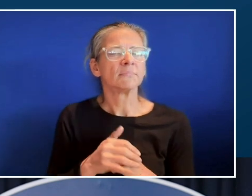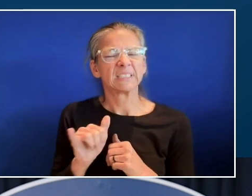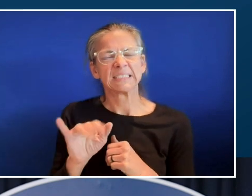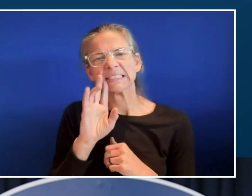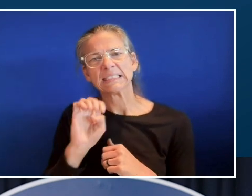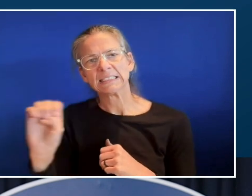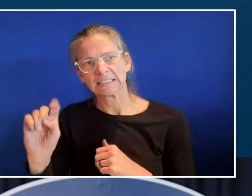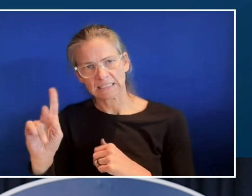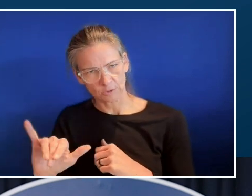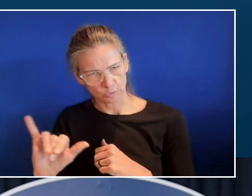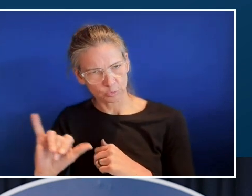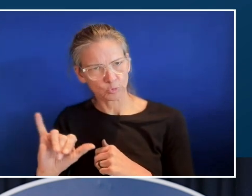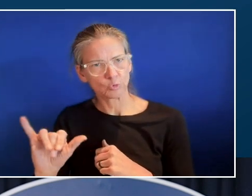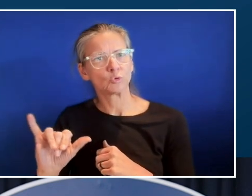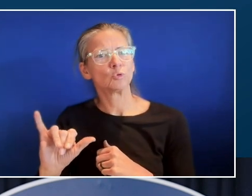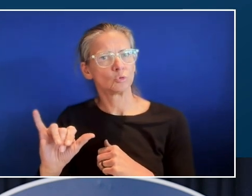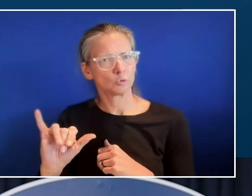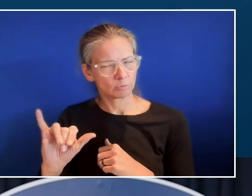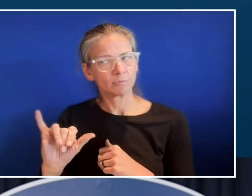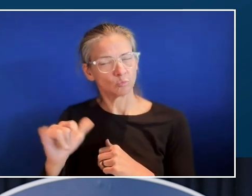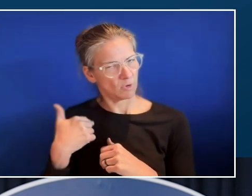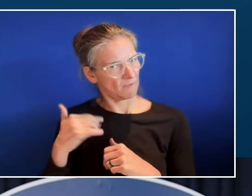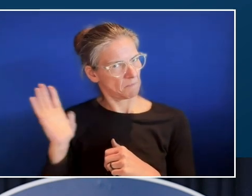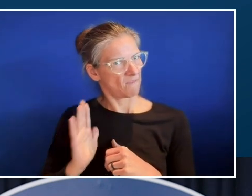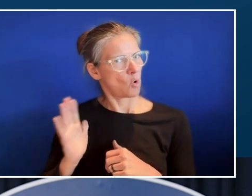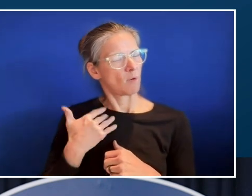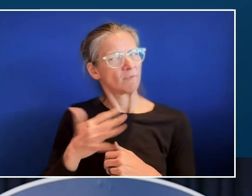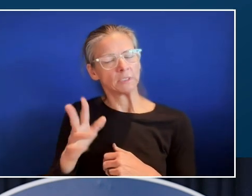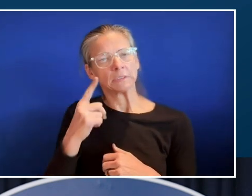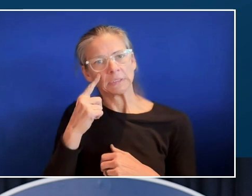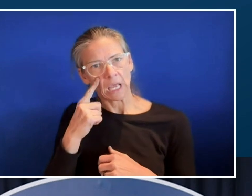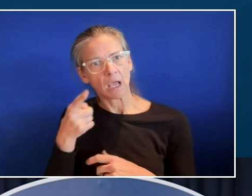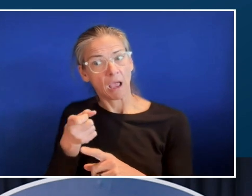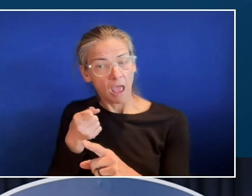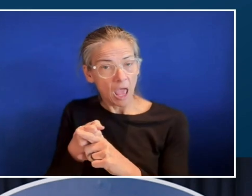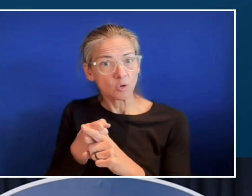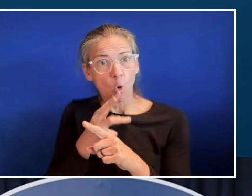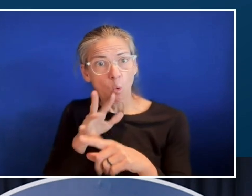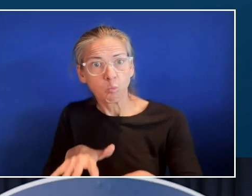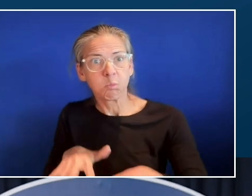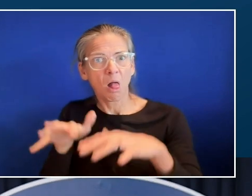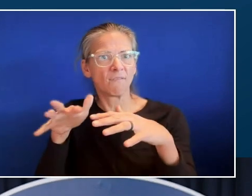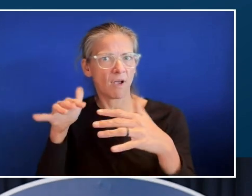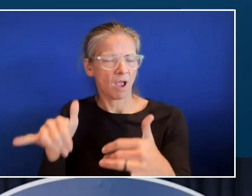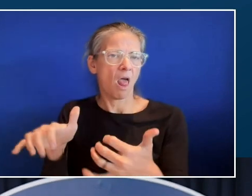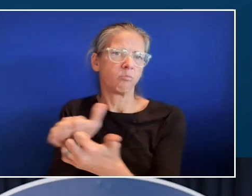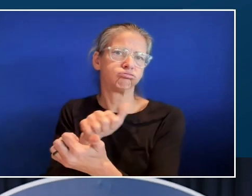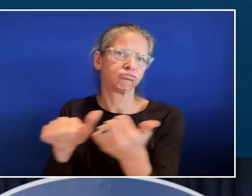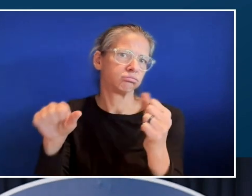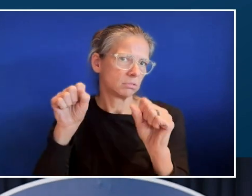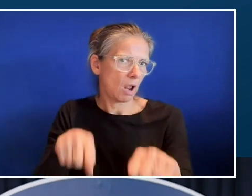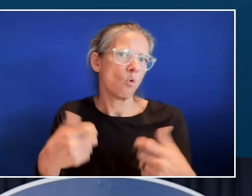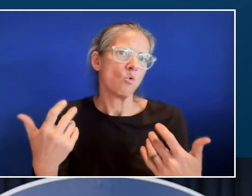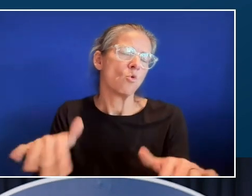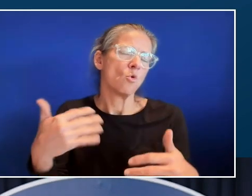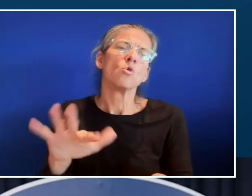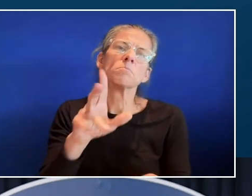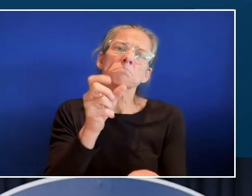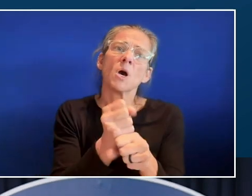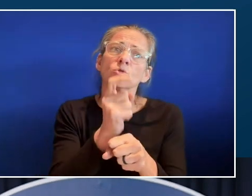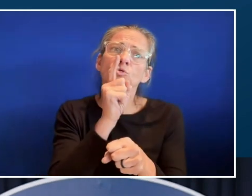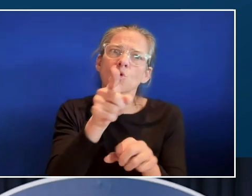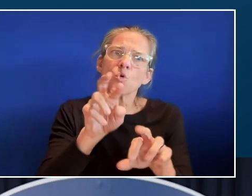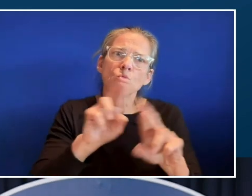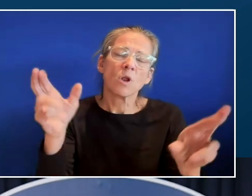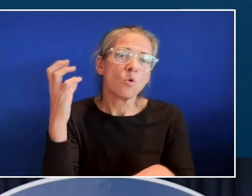again, in areas of eastern Kentucky that we have seen hit and in the past even devastated by flooding. What this means